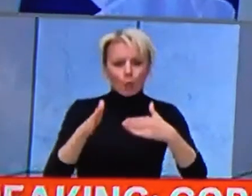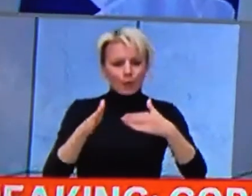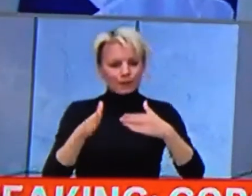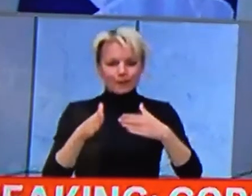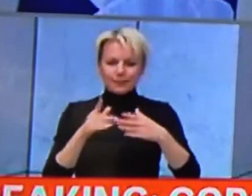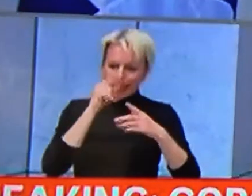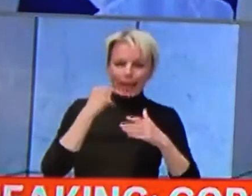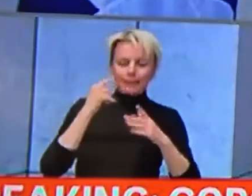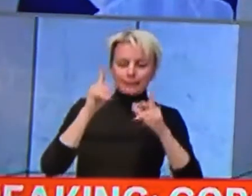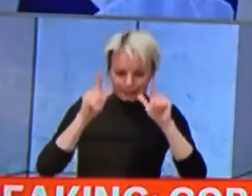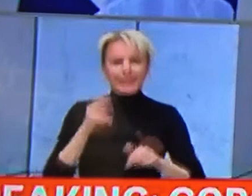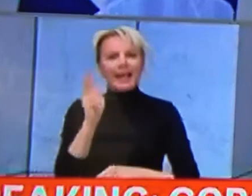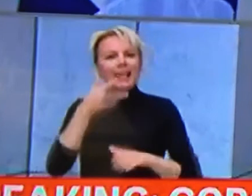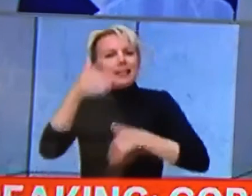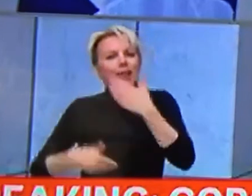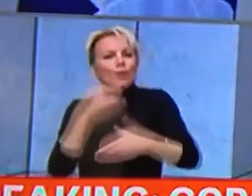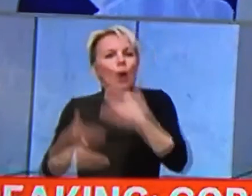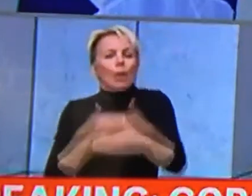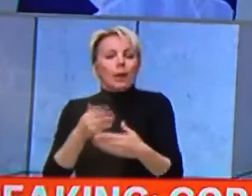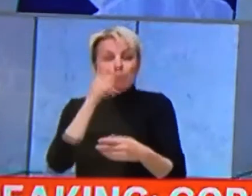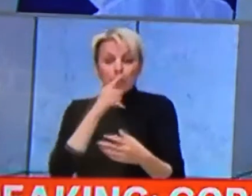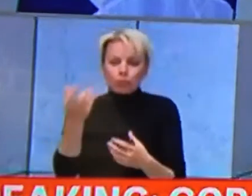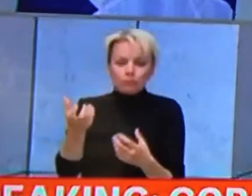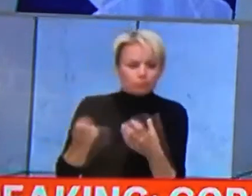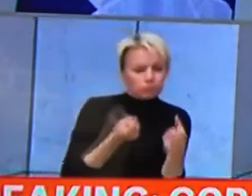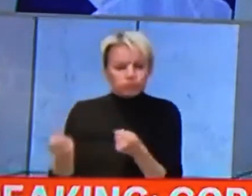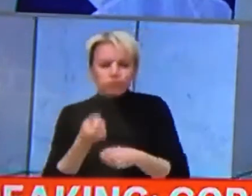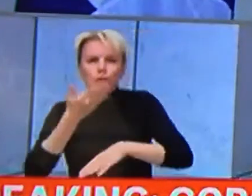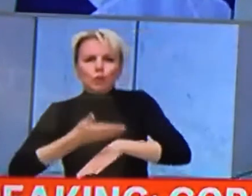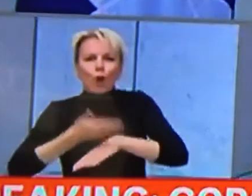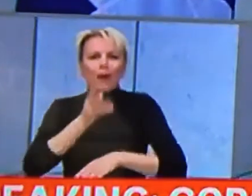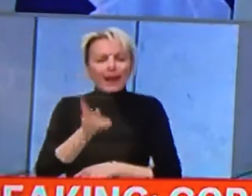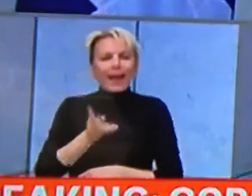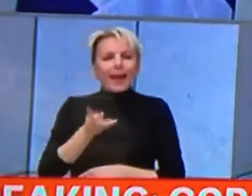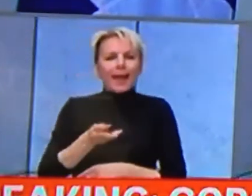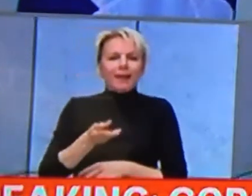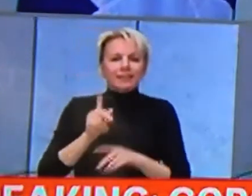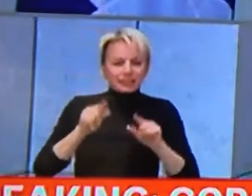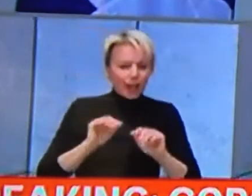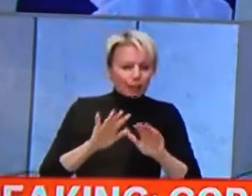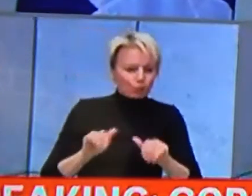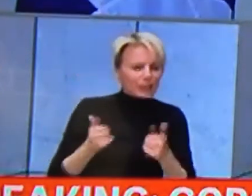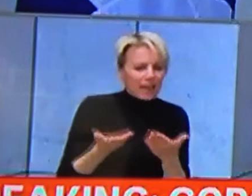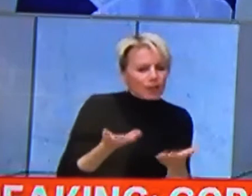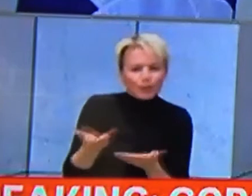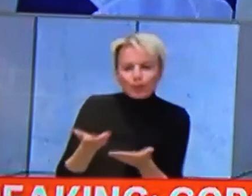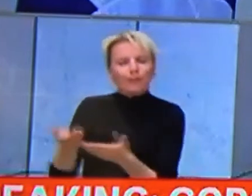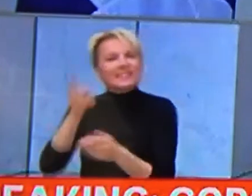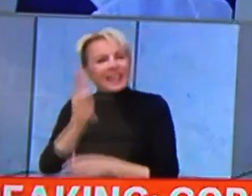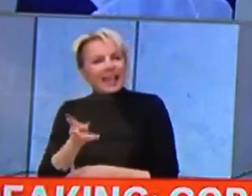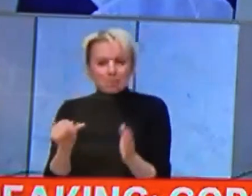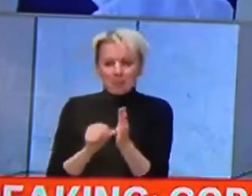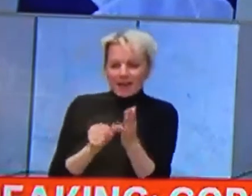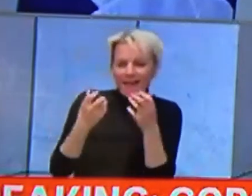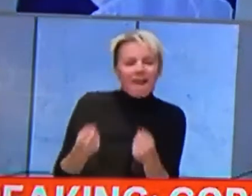again, your income's there again, life can return to some form of normality on the other side. So what I'm saying is